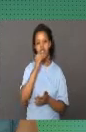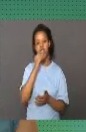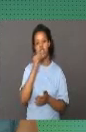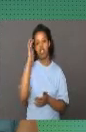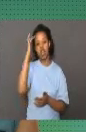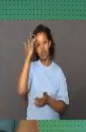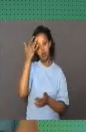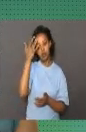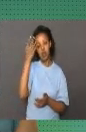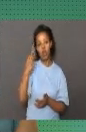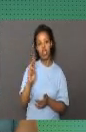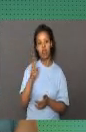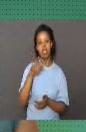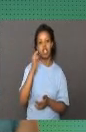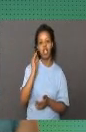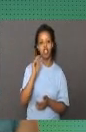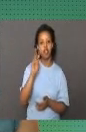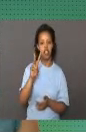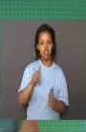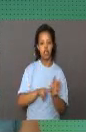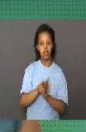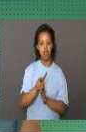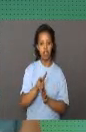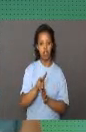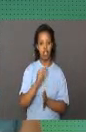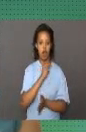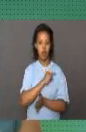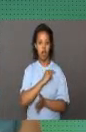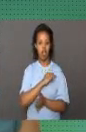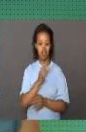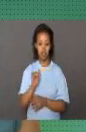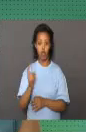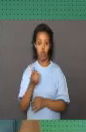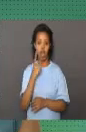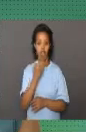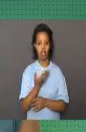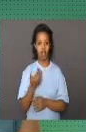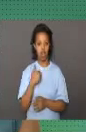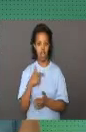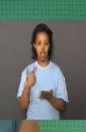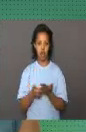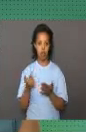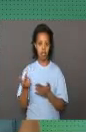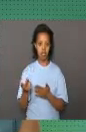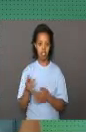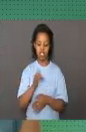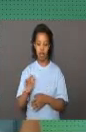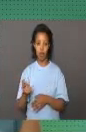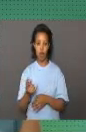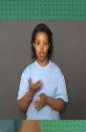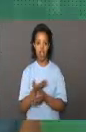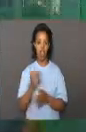strands. They have been working to construct a vaccine based on this common